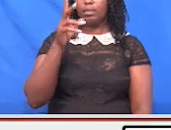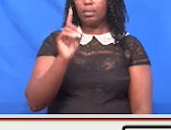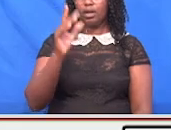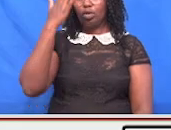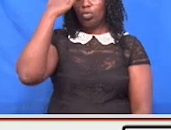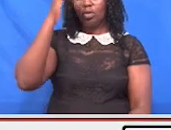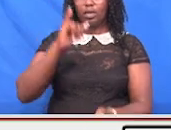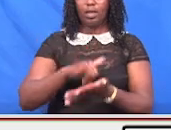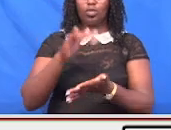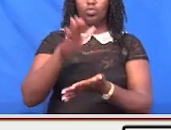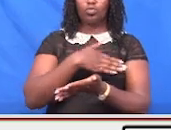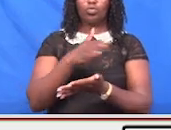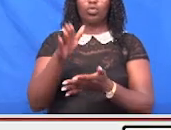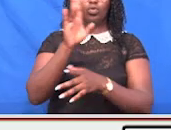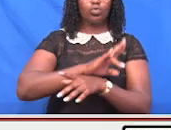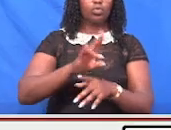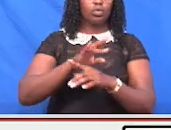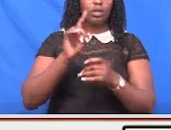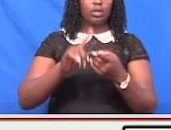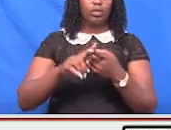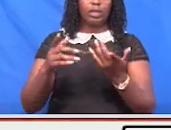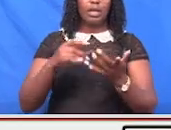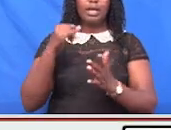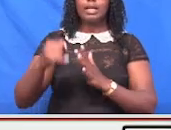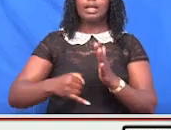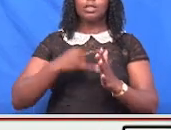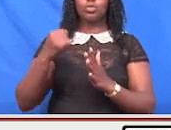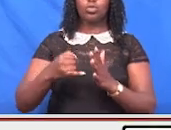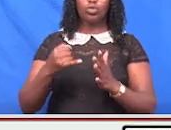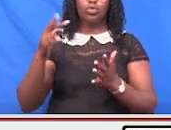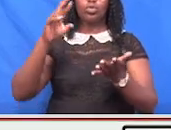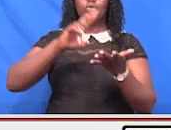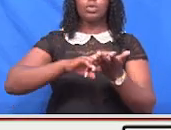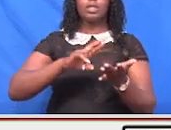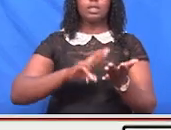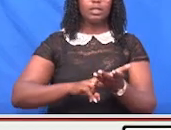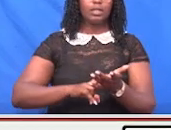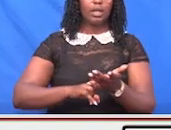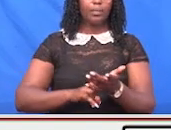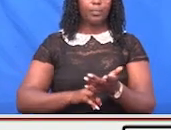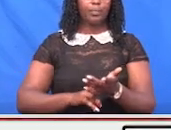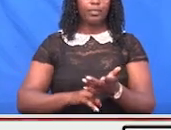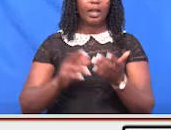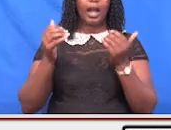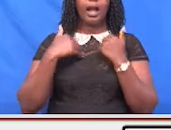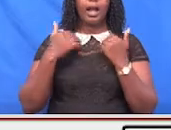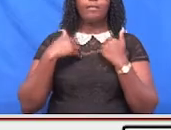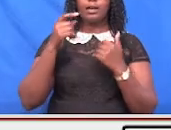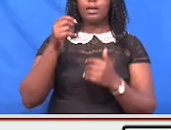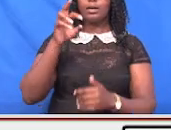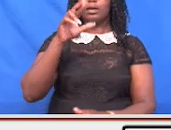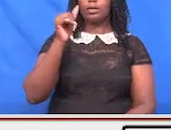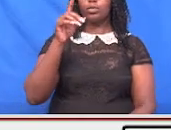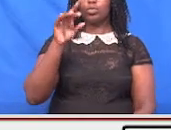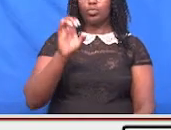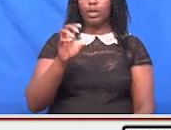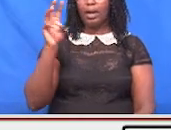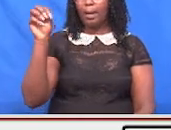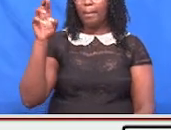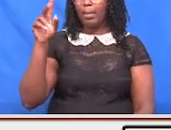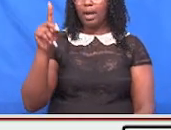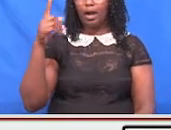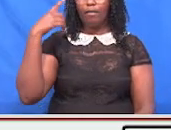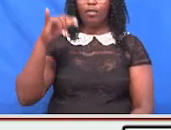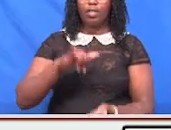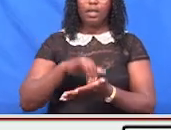went to the Kenya Industrial Property Institute to do what? To register the patent and have a trademark for that particular song. It was a